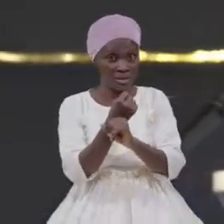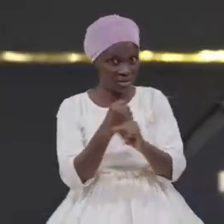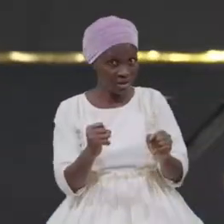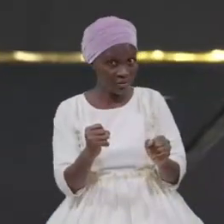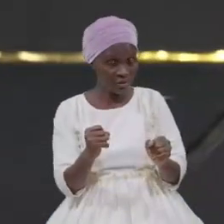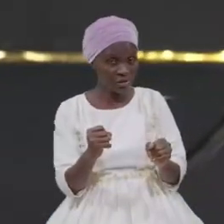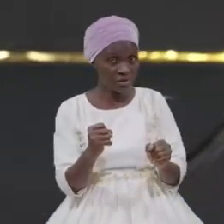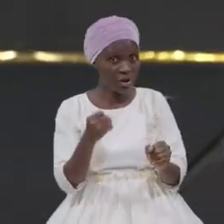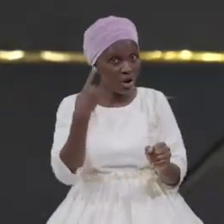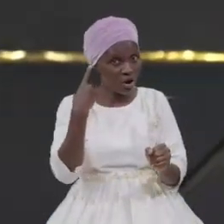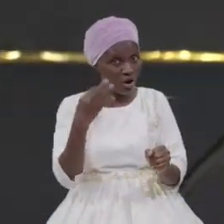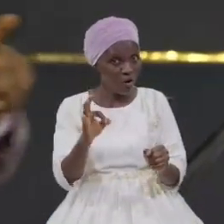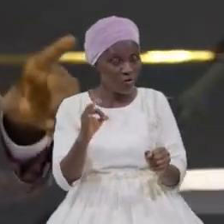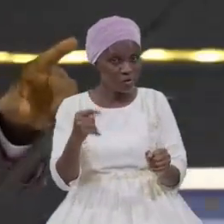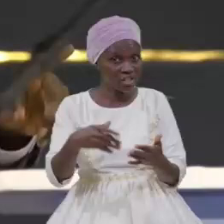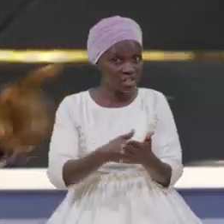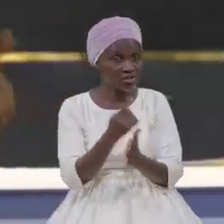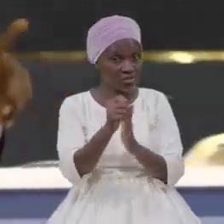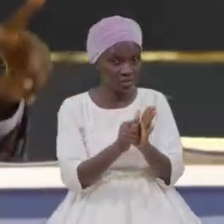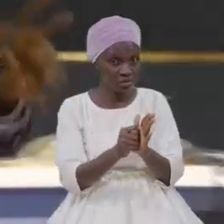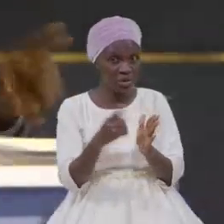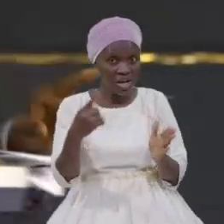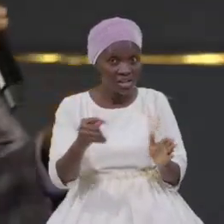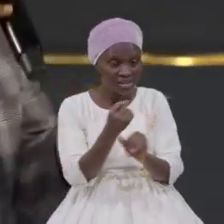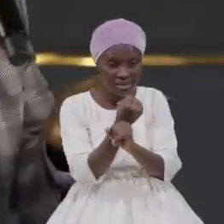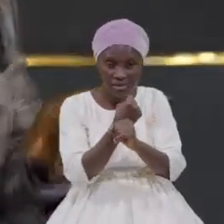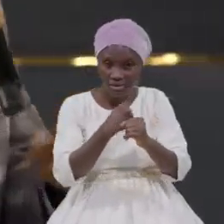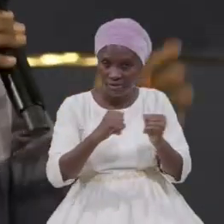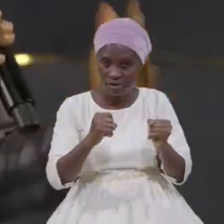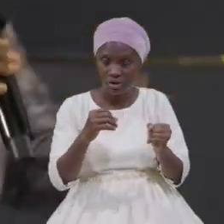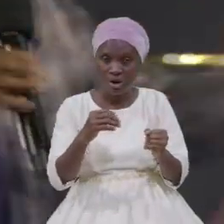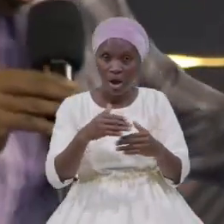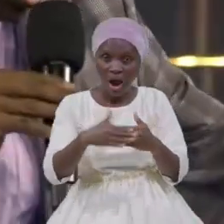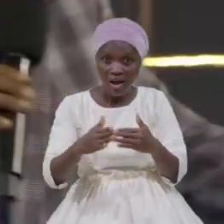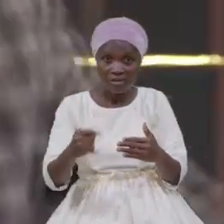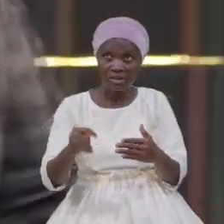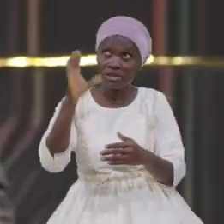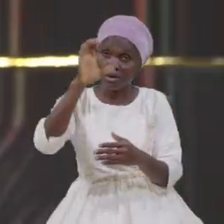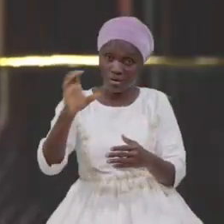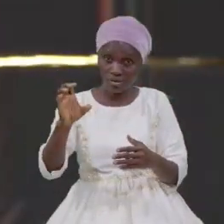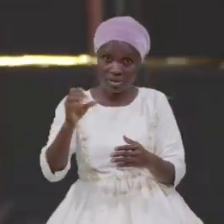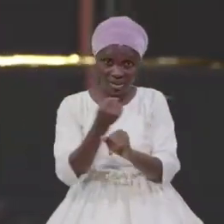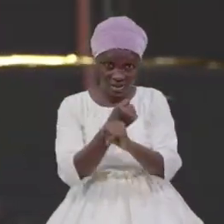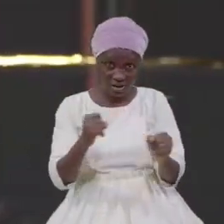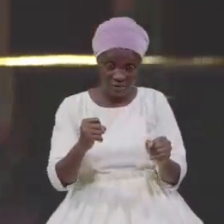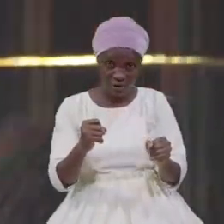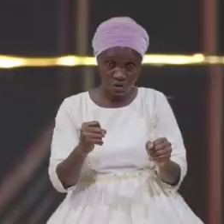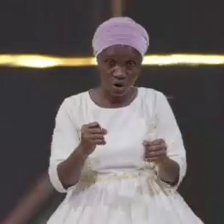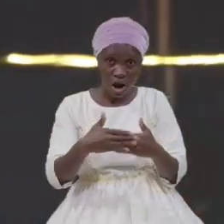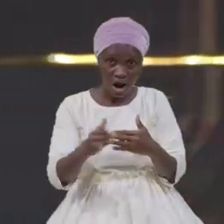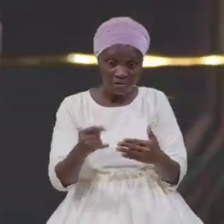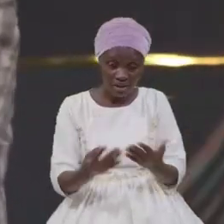New Testament, the salvation after the cross, after the resurrection of